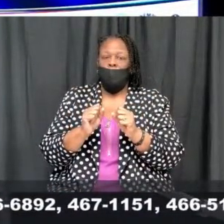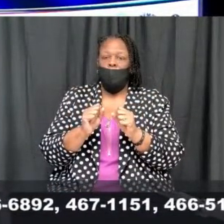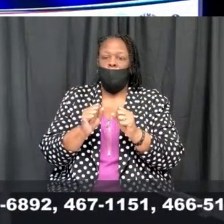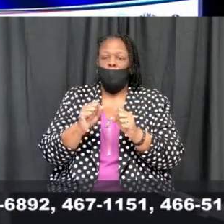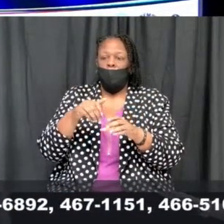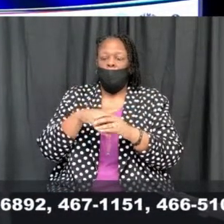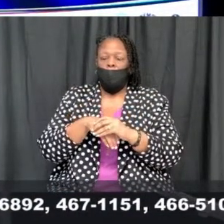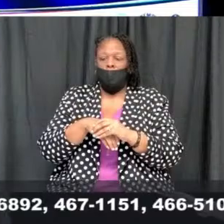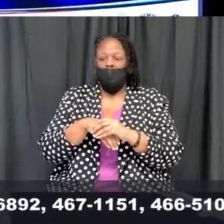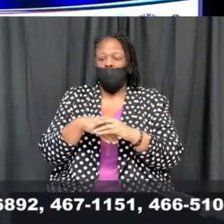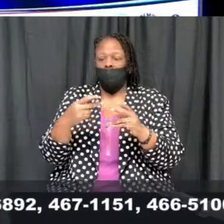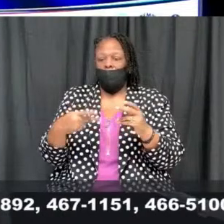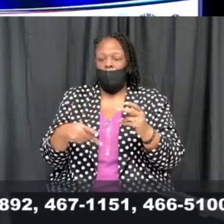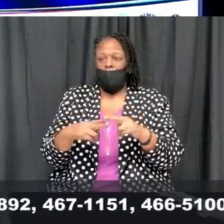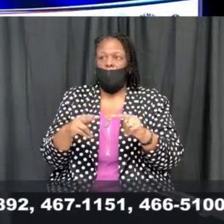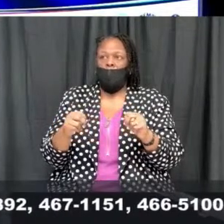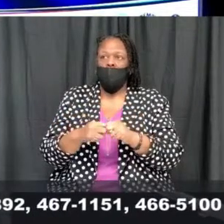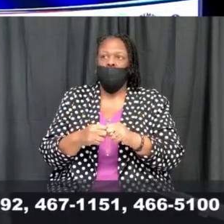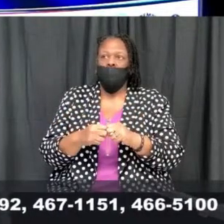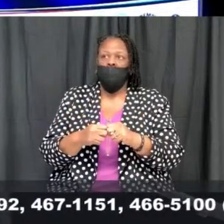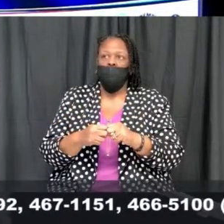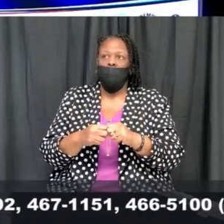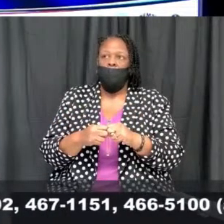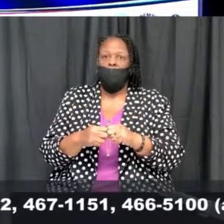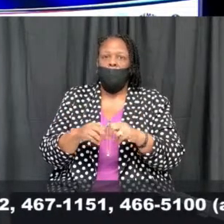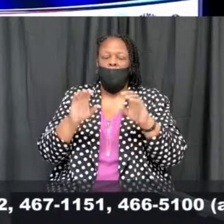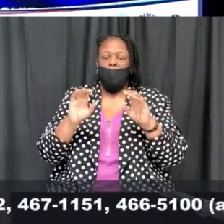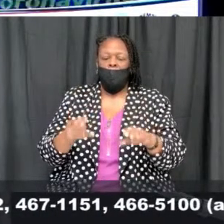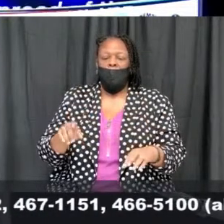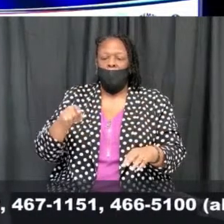Federation. Can you please explain to the